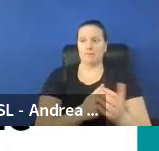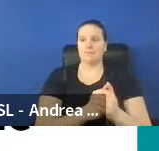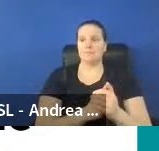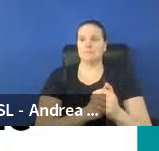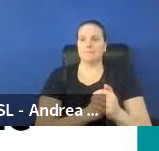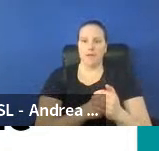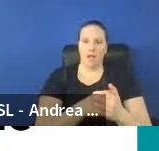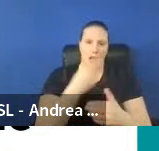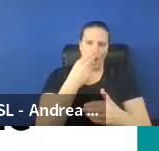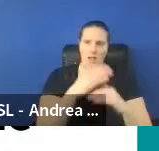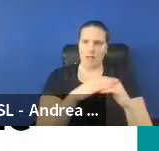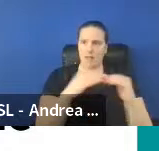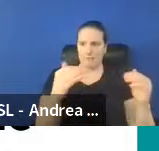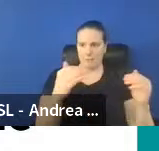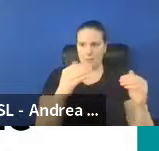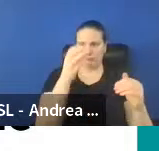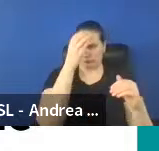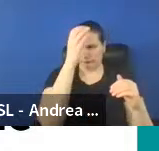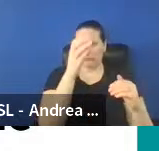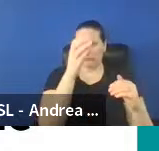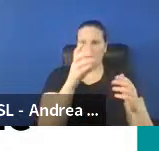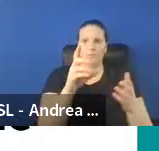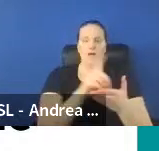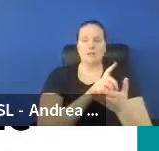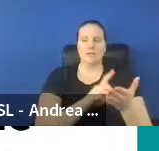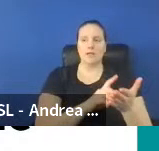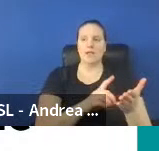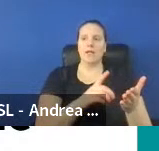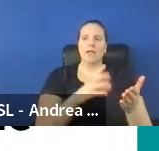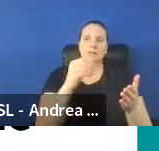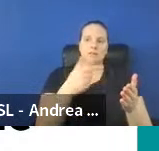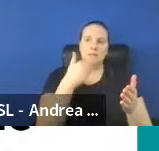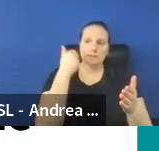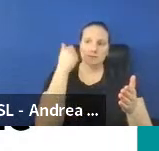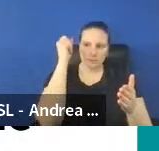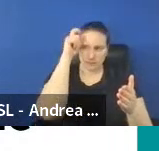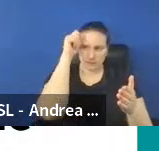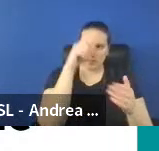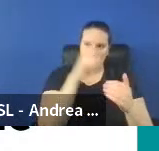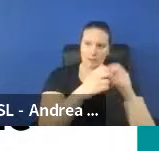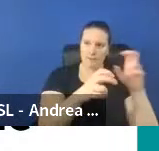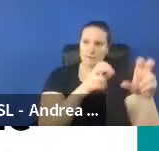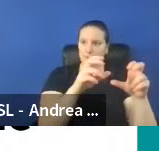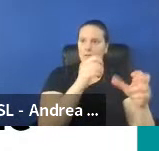high-level conceptual design to better understand how investments might work within the built environment.